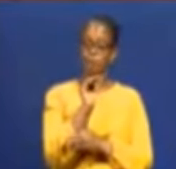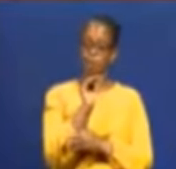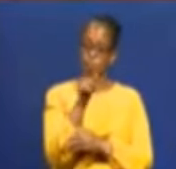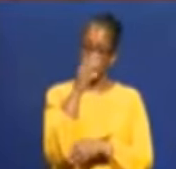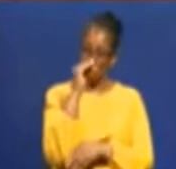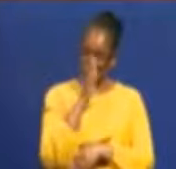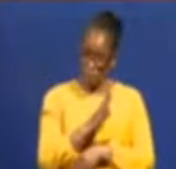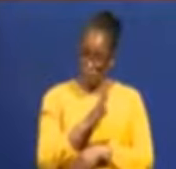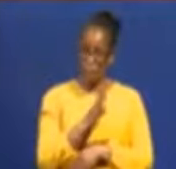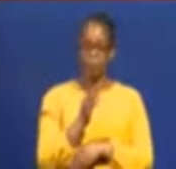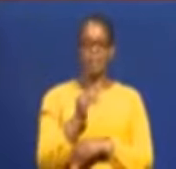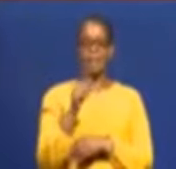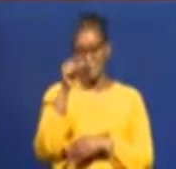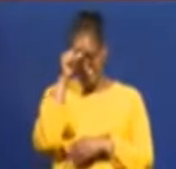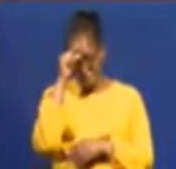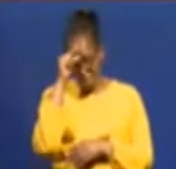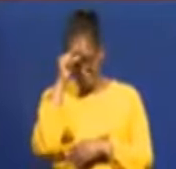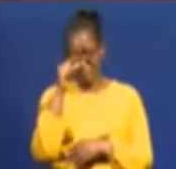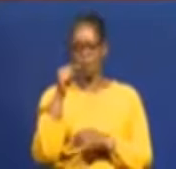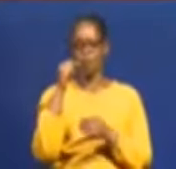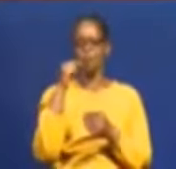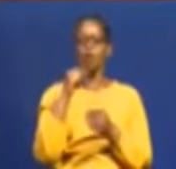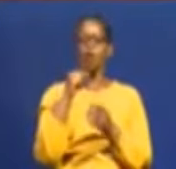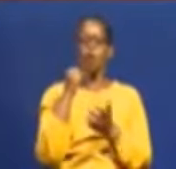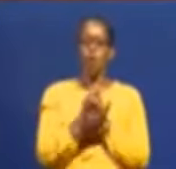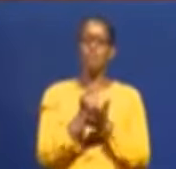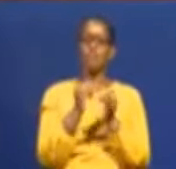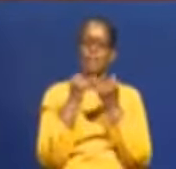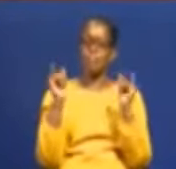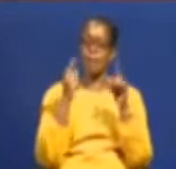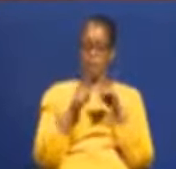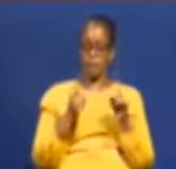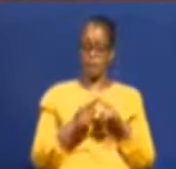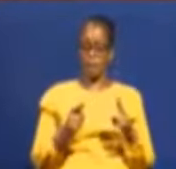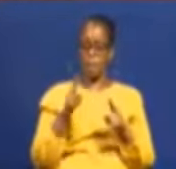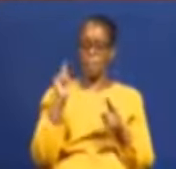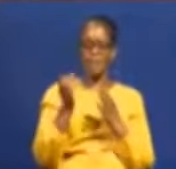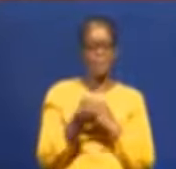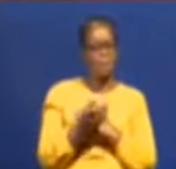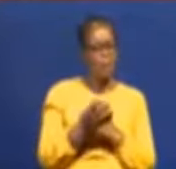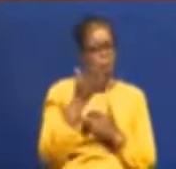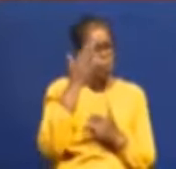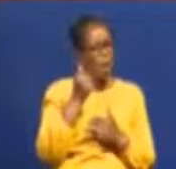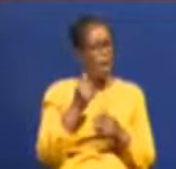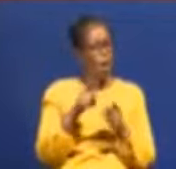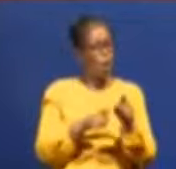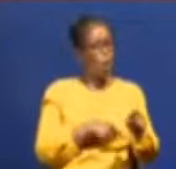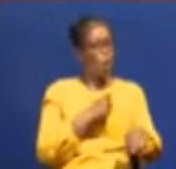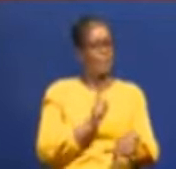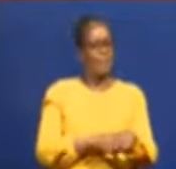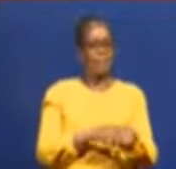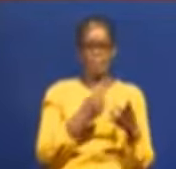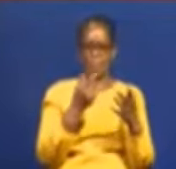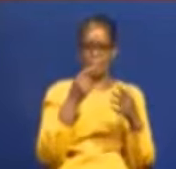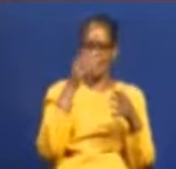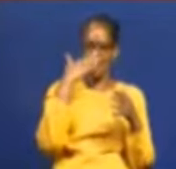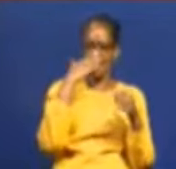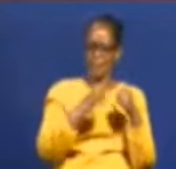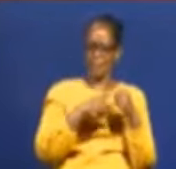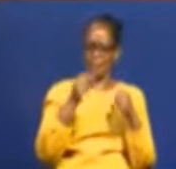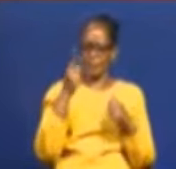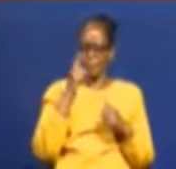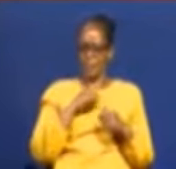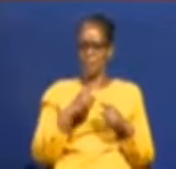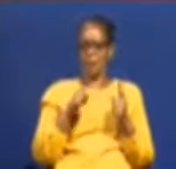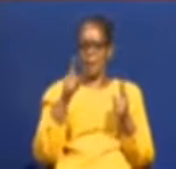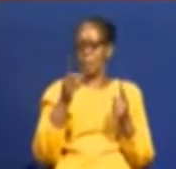independent offices and government itself must also tell us why it has taken this long, 60 days later, and we don't see any movement in terms of